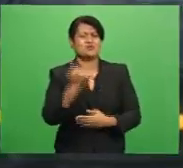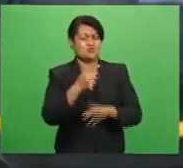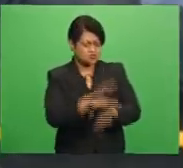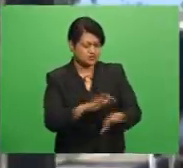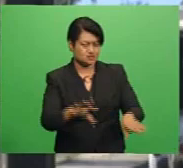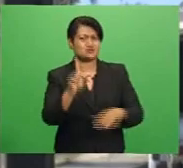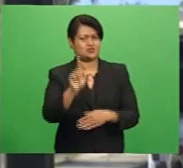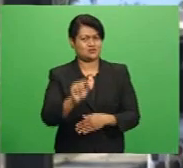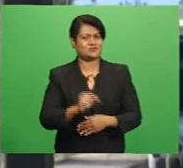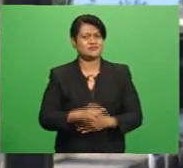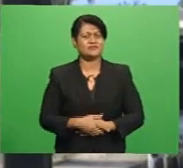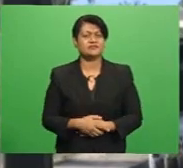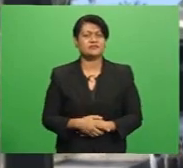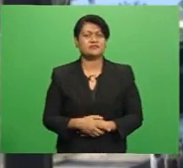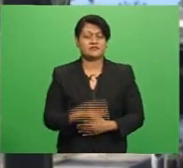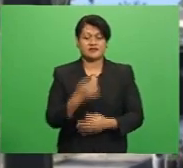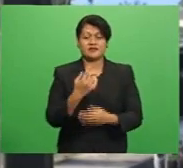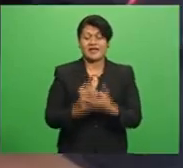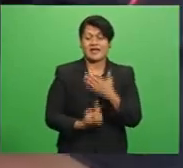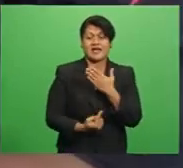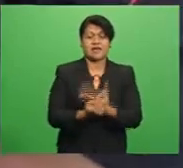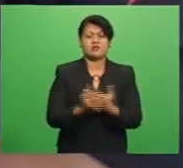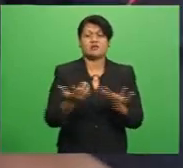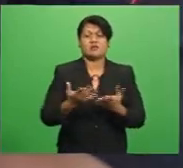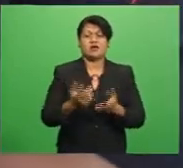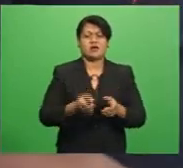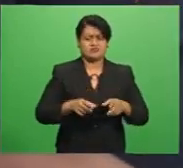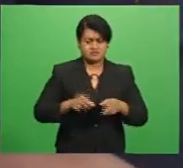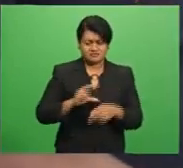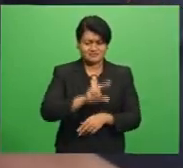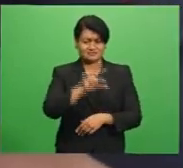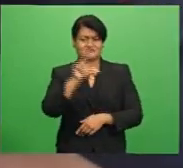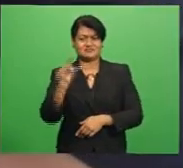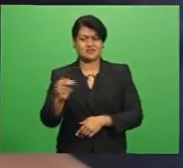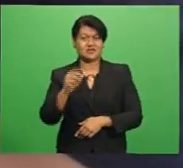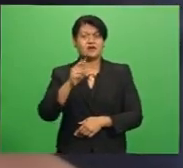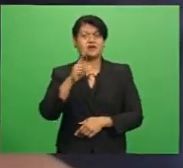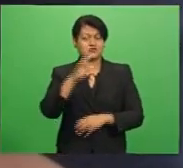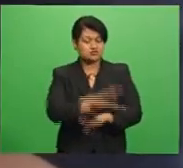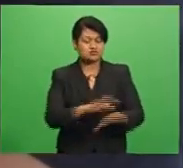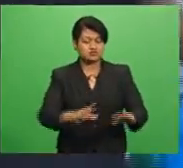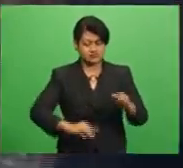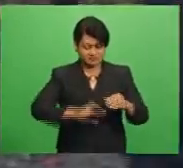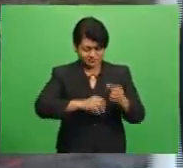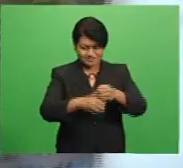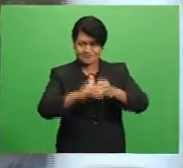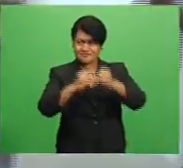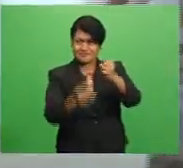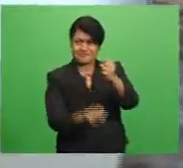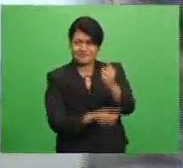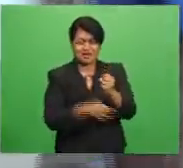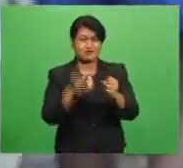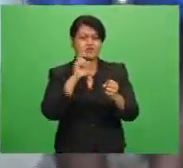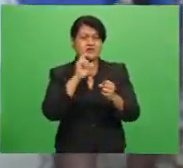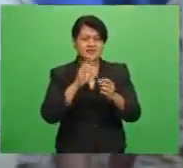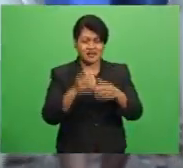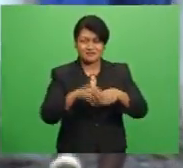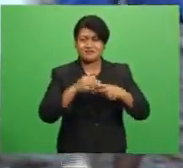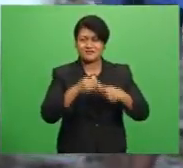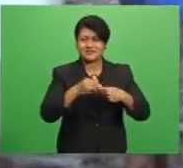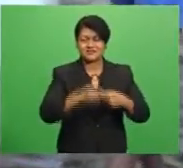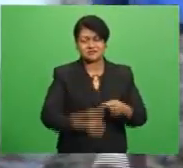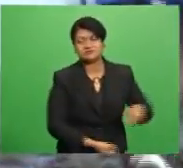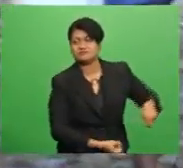roads. This often happens near bridges where children fill up buckets and plastic bags with water and throw it on moving